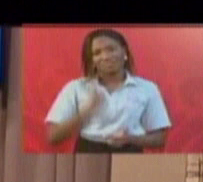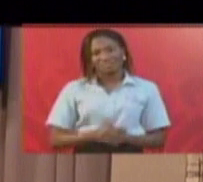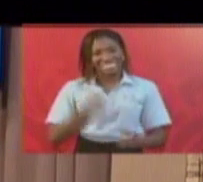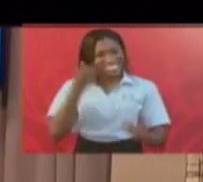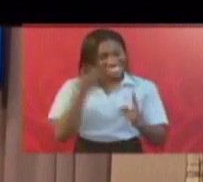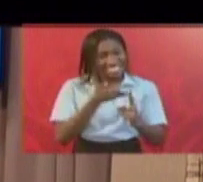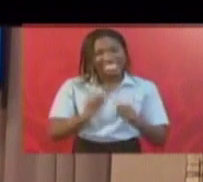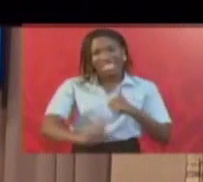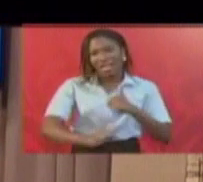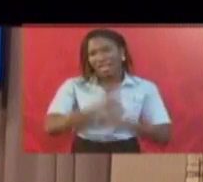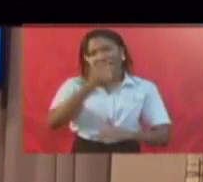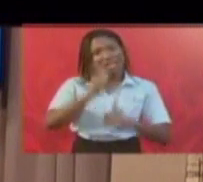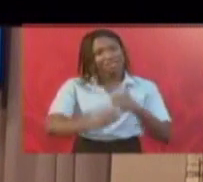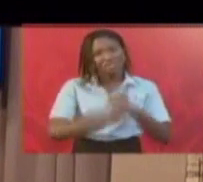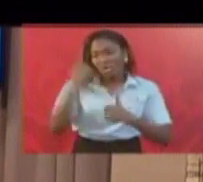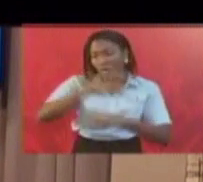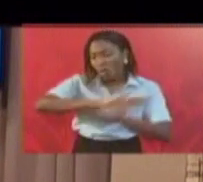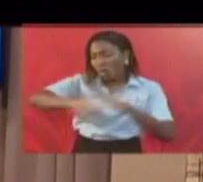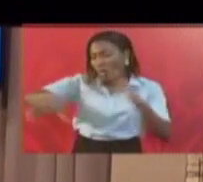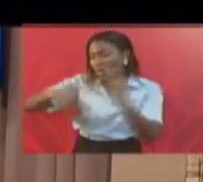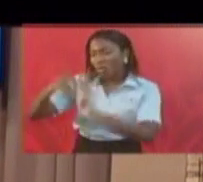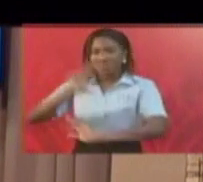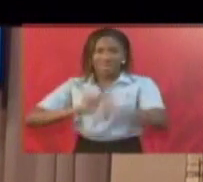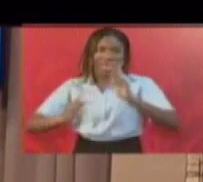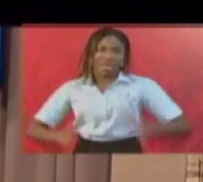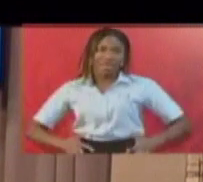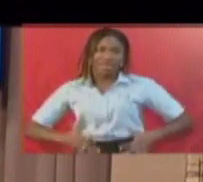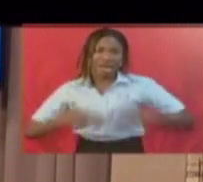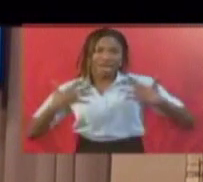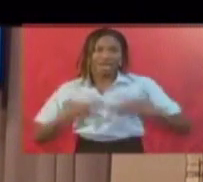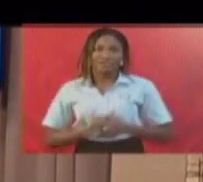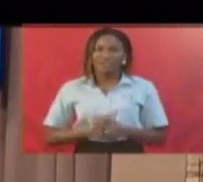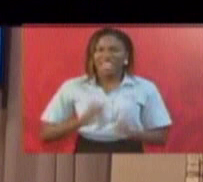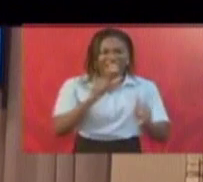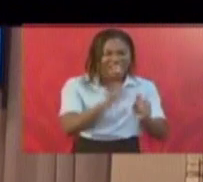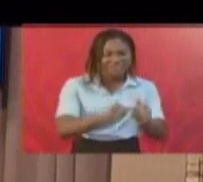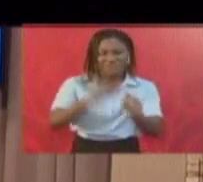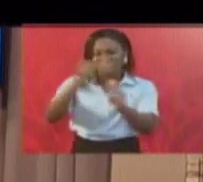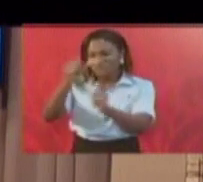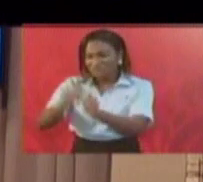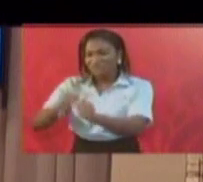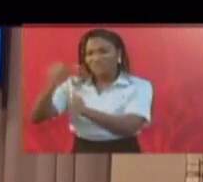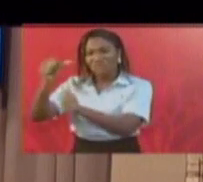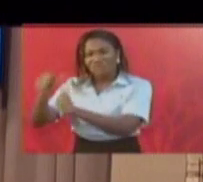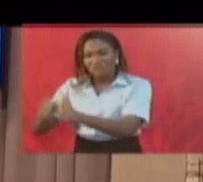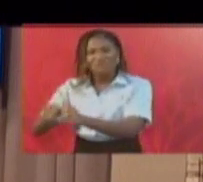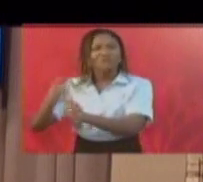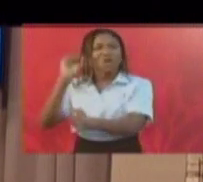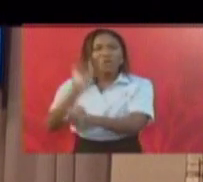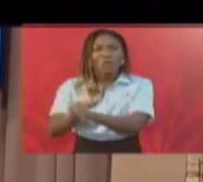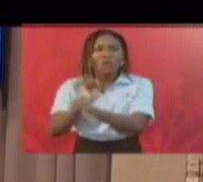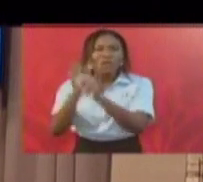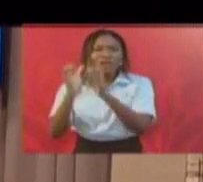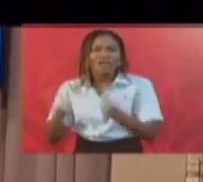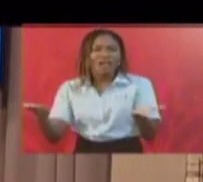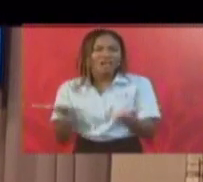to my livelihood, to the livelihoods of every single worker in Trinidad and Tobago.